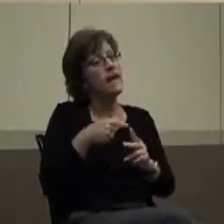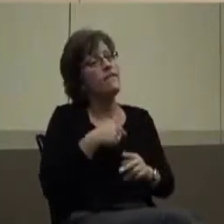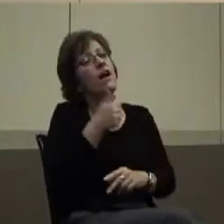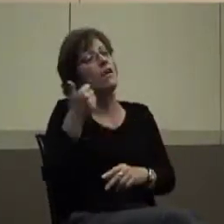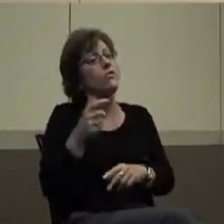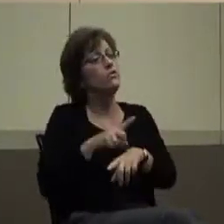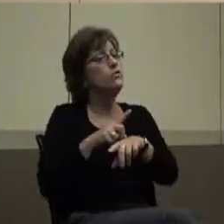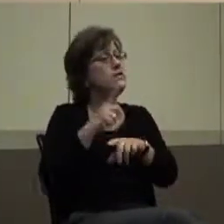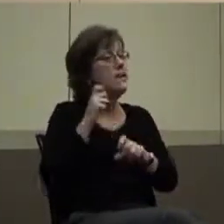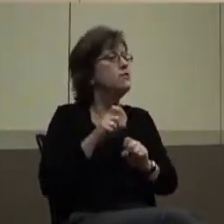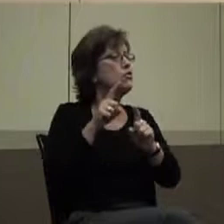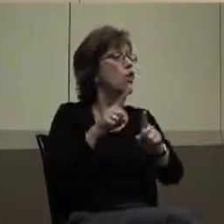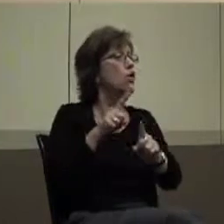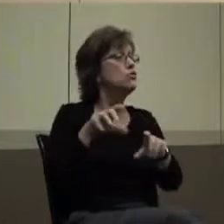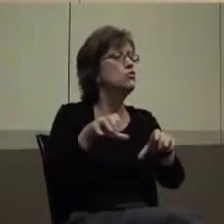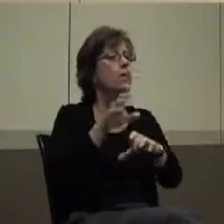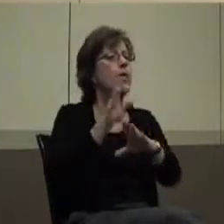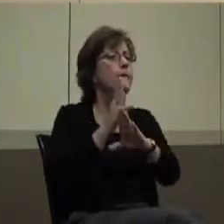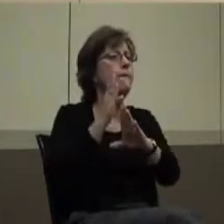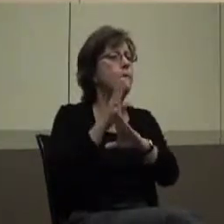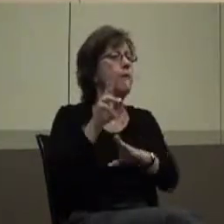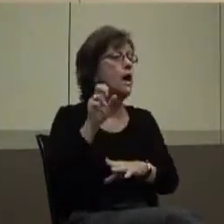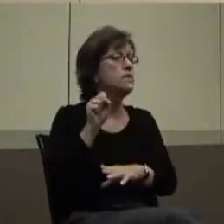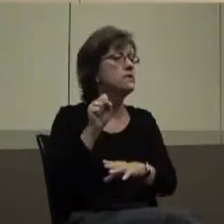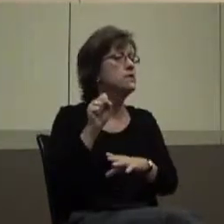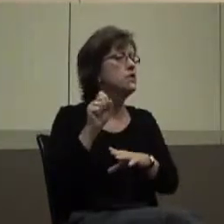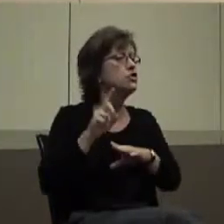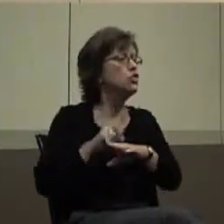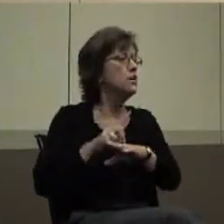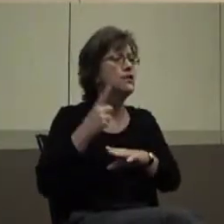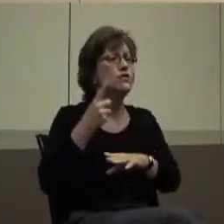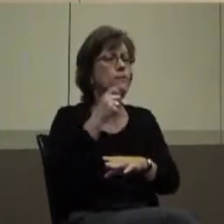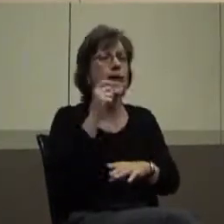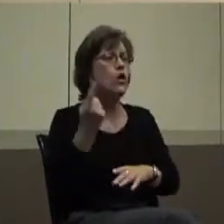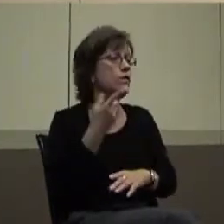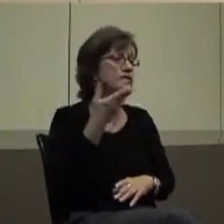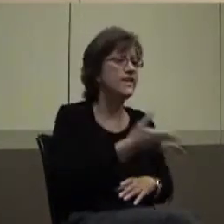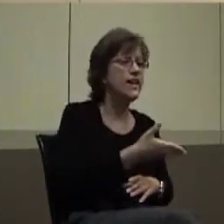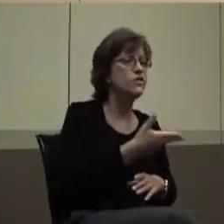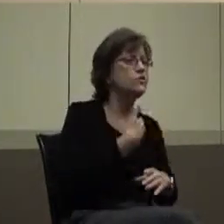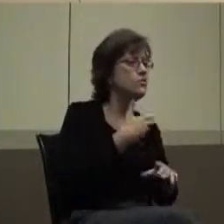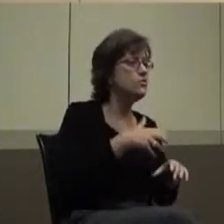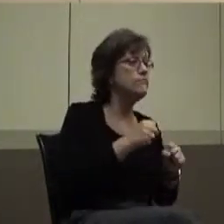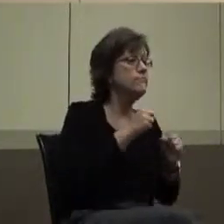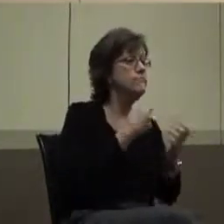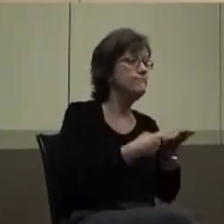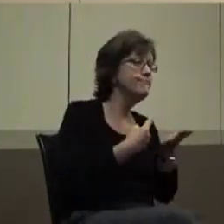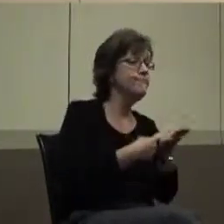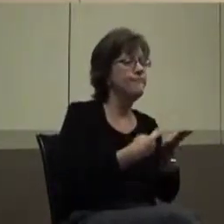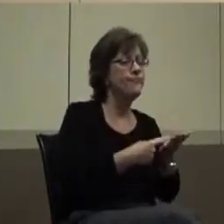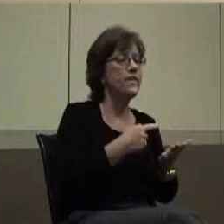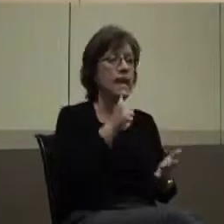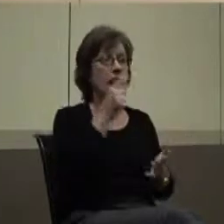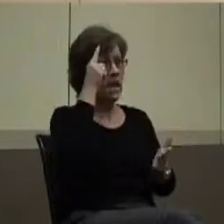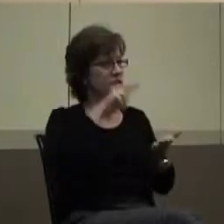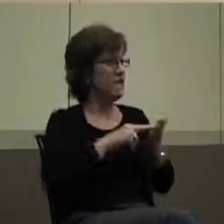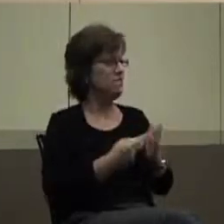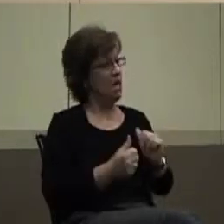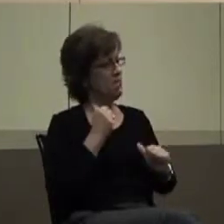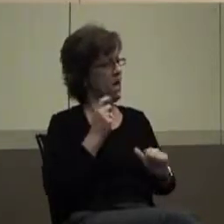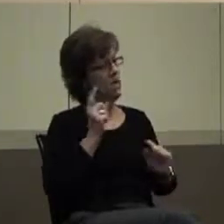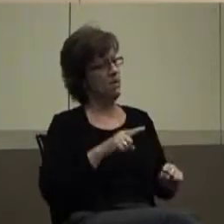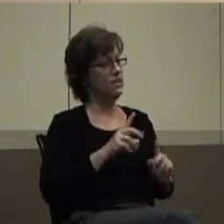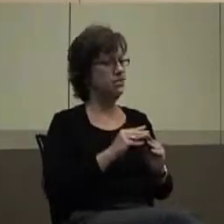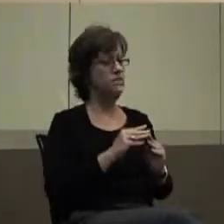other duties. They had to go out, I think, to the bus duty or something like that, so they weren't always available. And so it wasn't an intentional, I'm